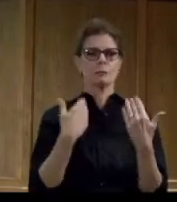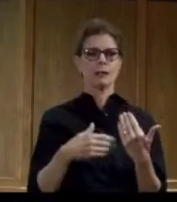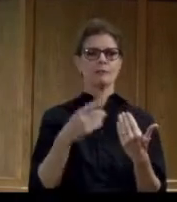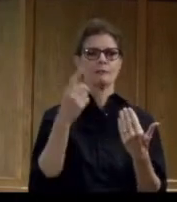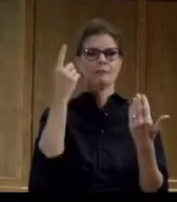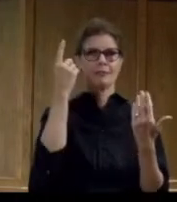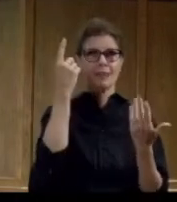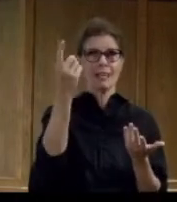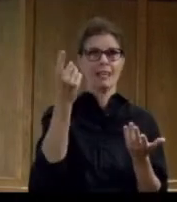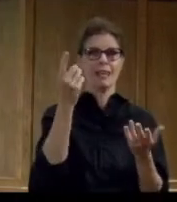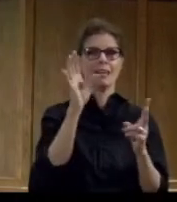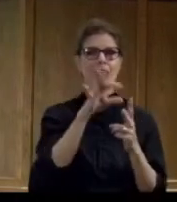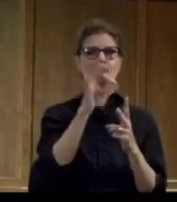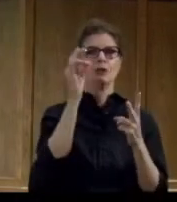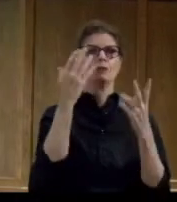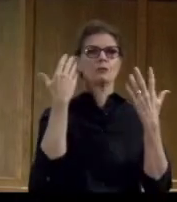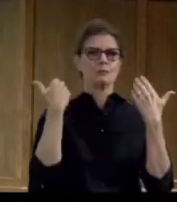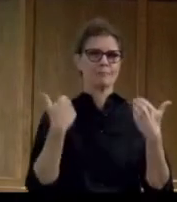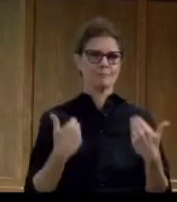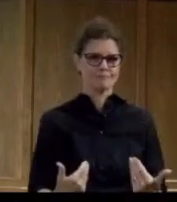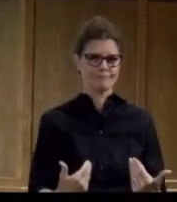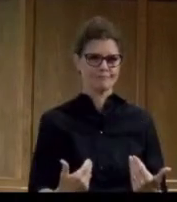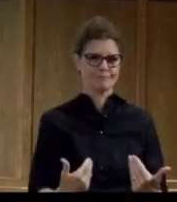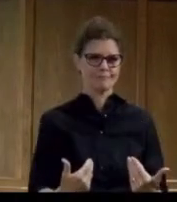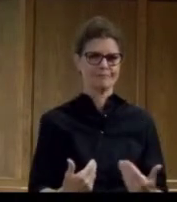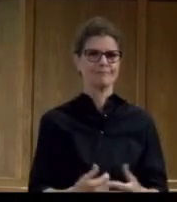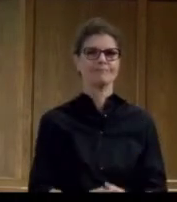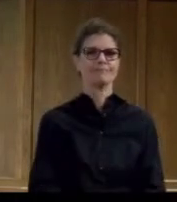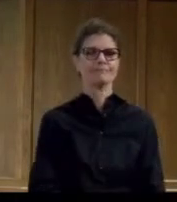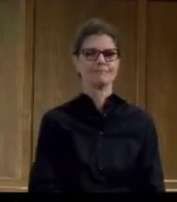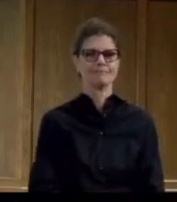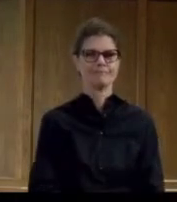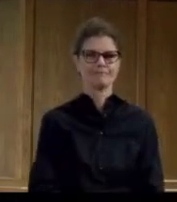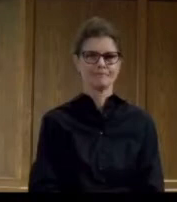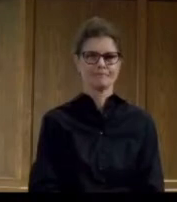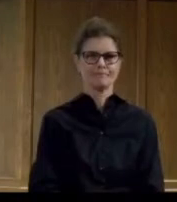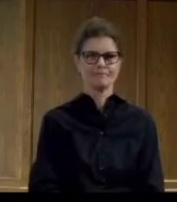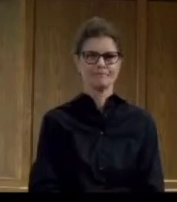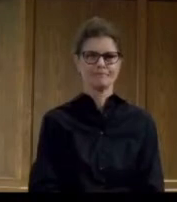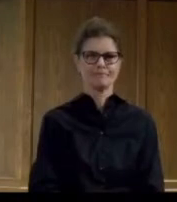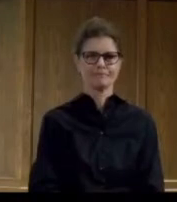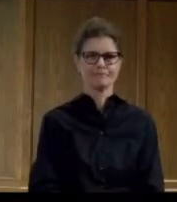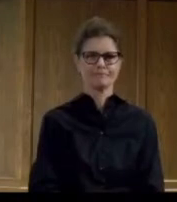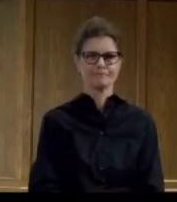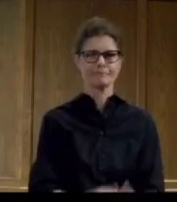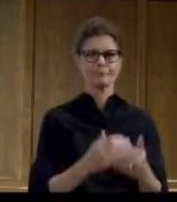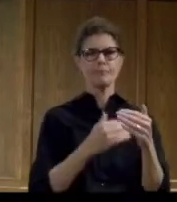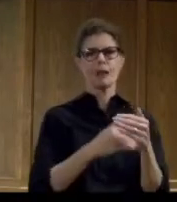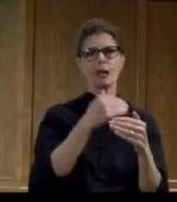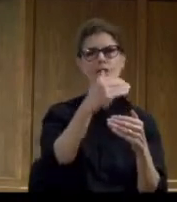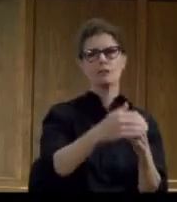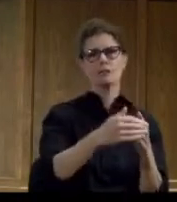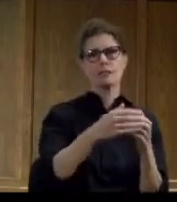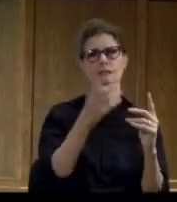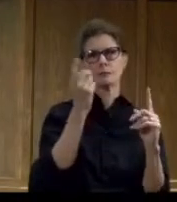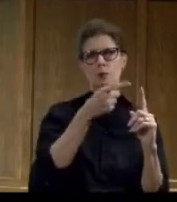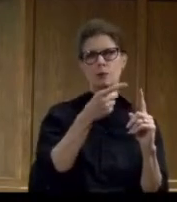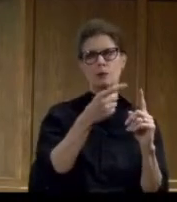time. I have been chosen. Here's the next thing that Paul would want to say to